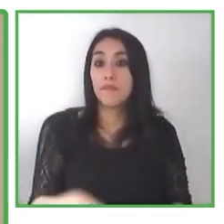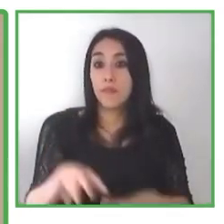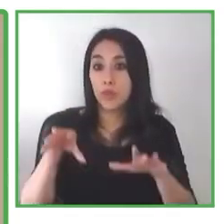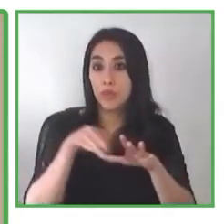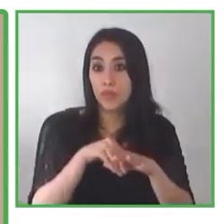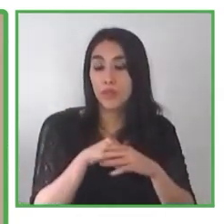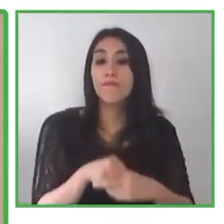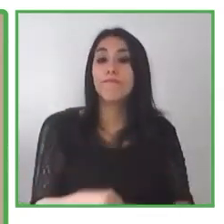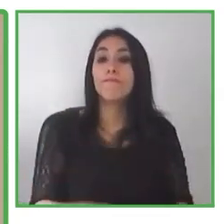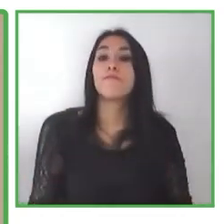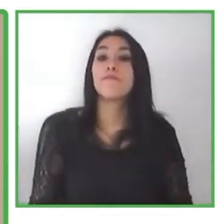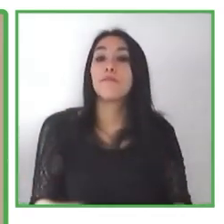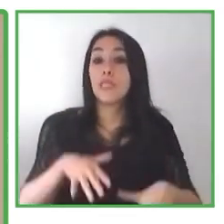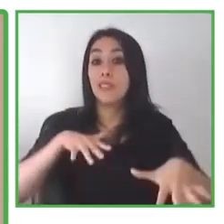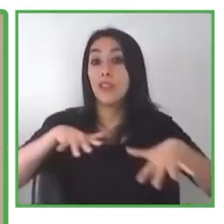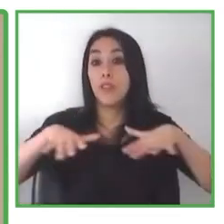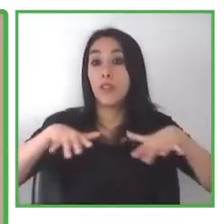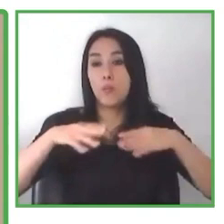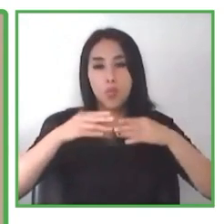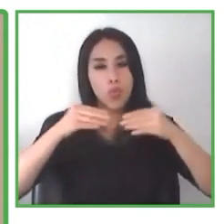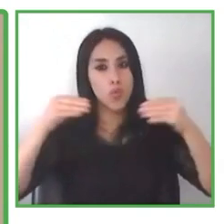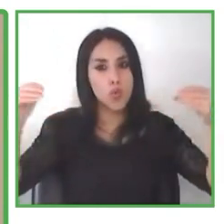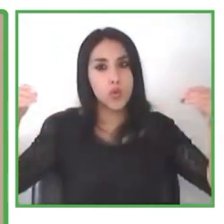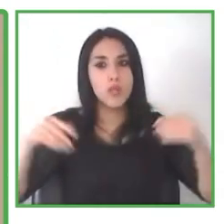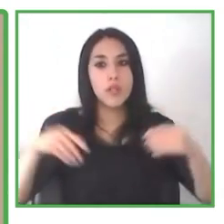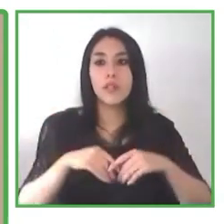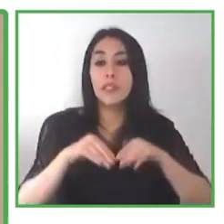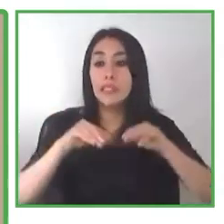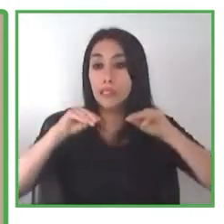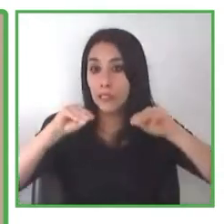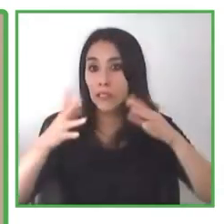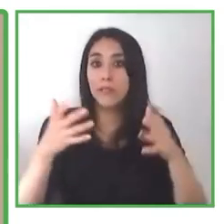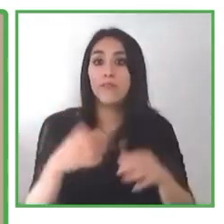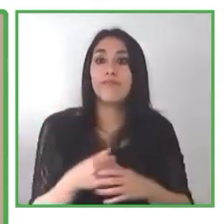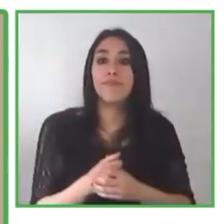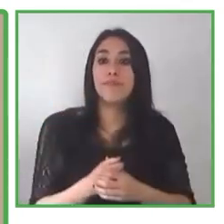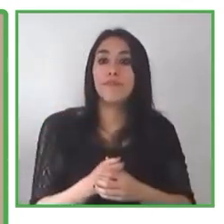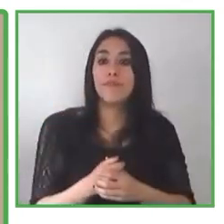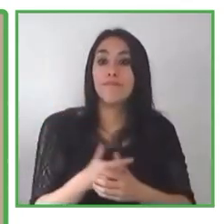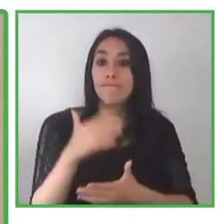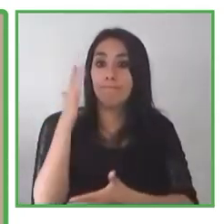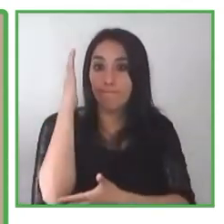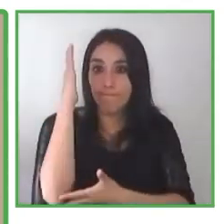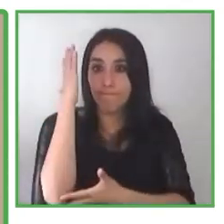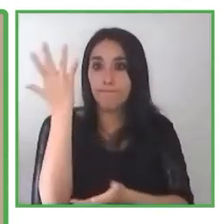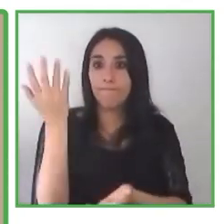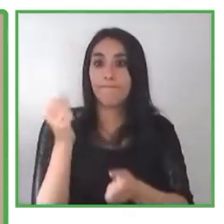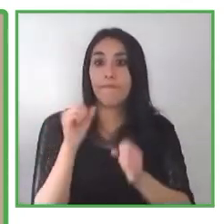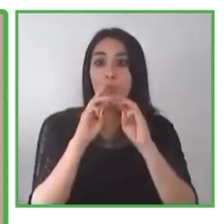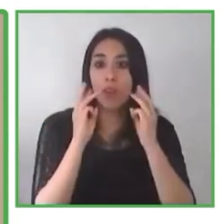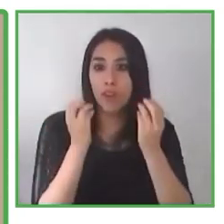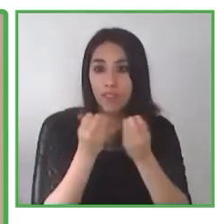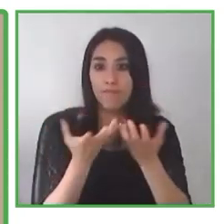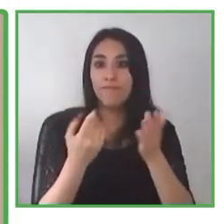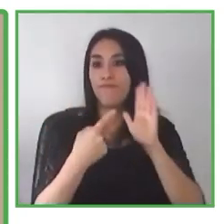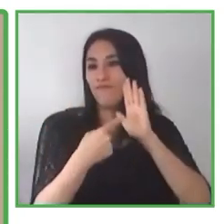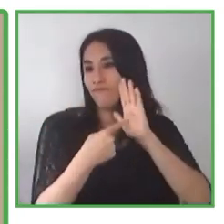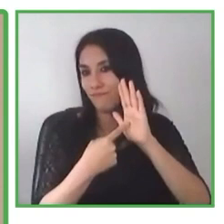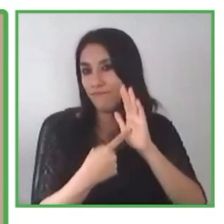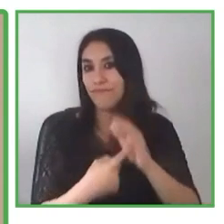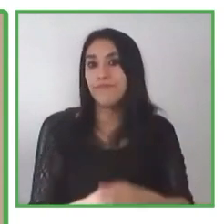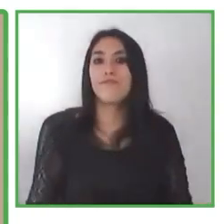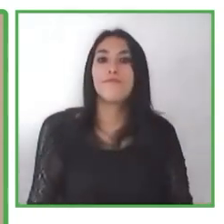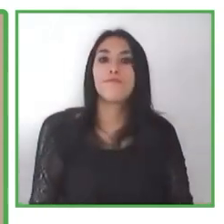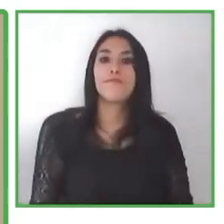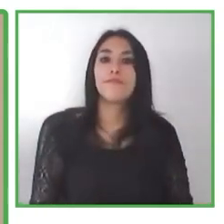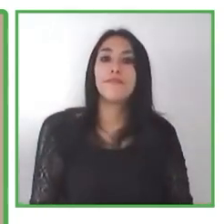service public services, education, entrepreneurship, training, and microfinancing, because as you